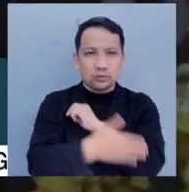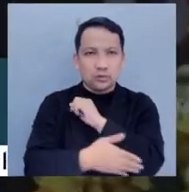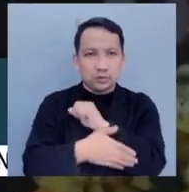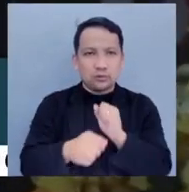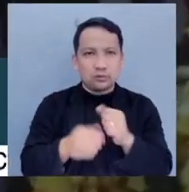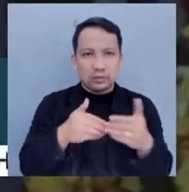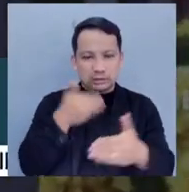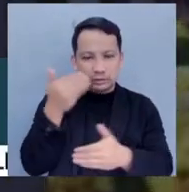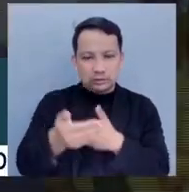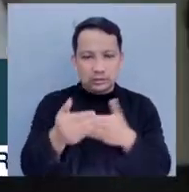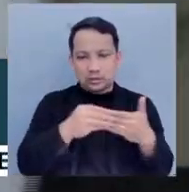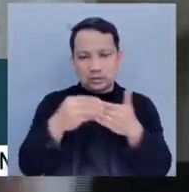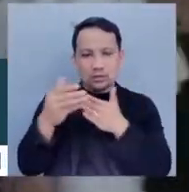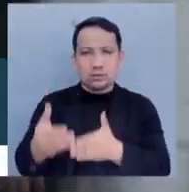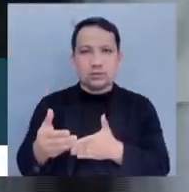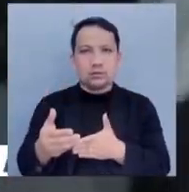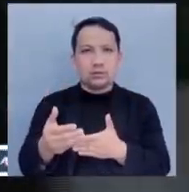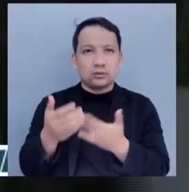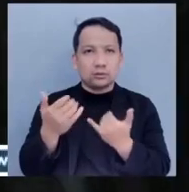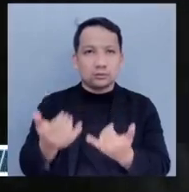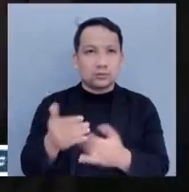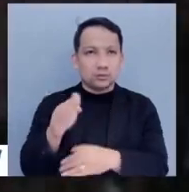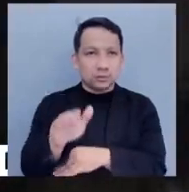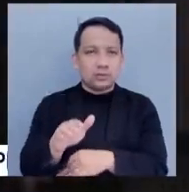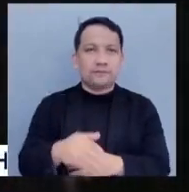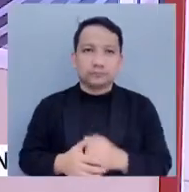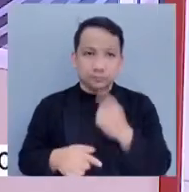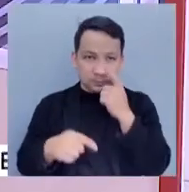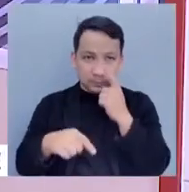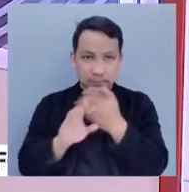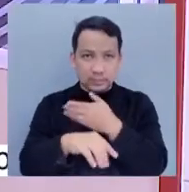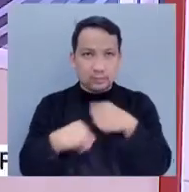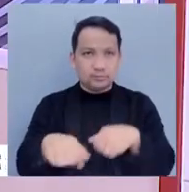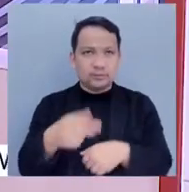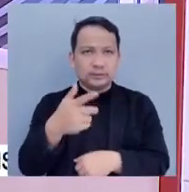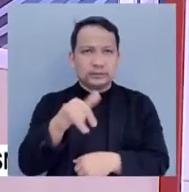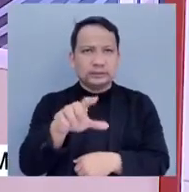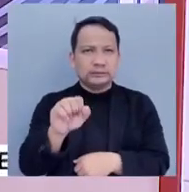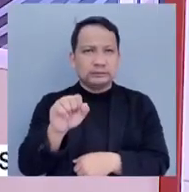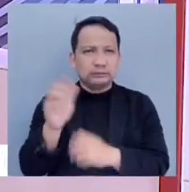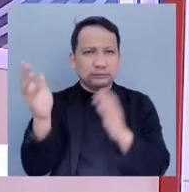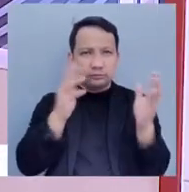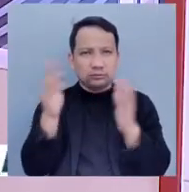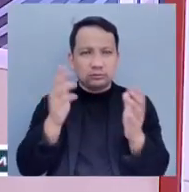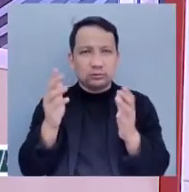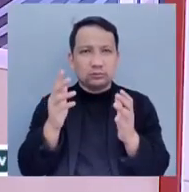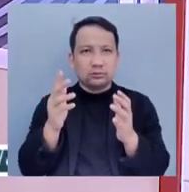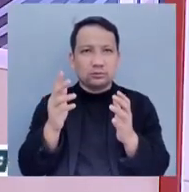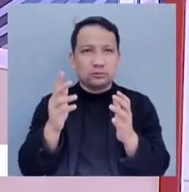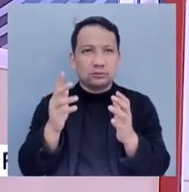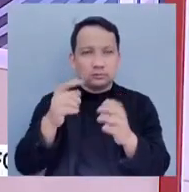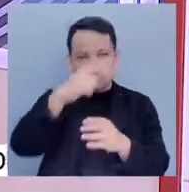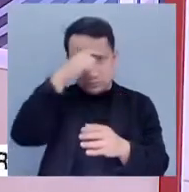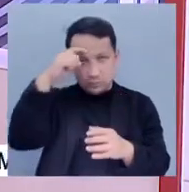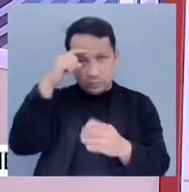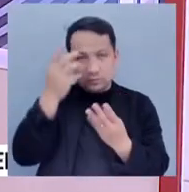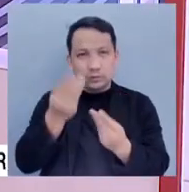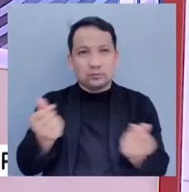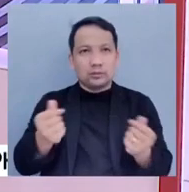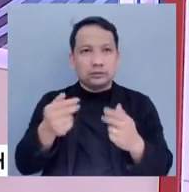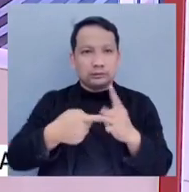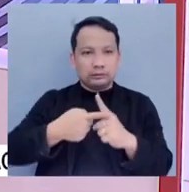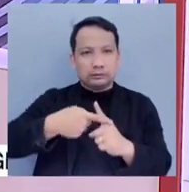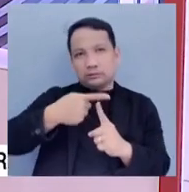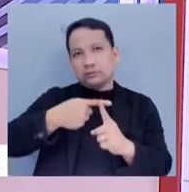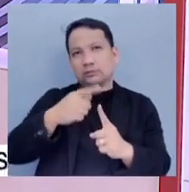country's next leader this afternoon. Hillary gave a brief respite to the summer heat wave that has increased the risks